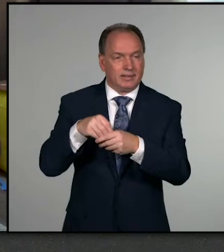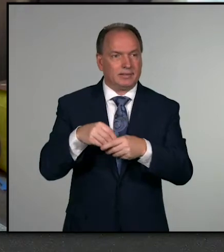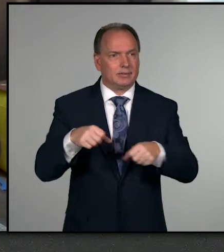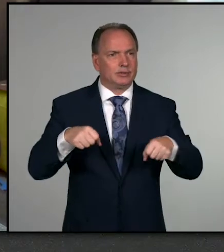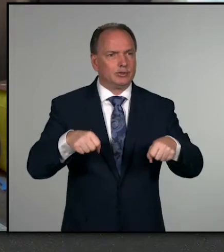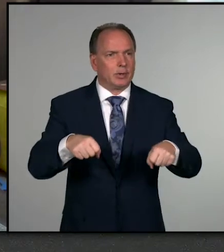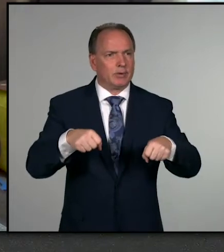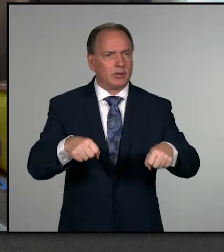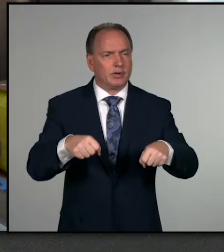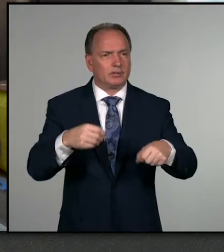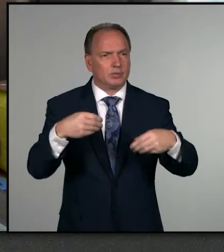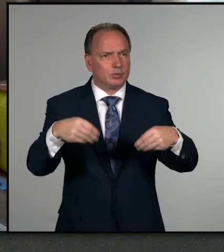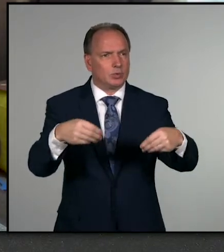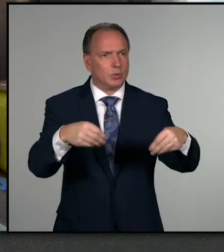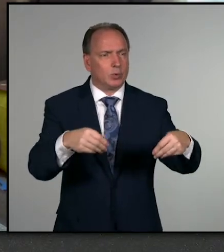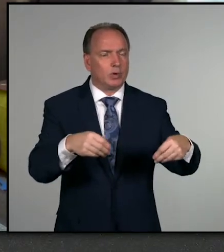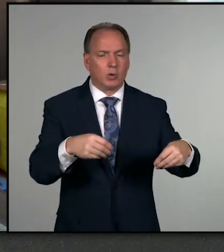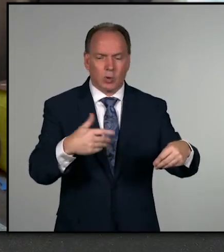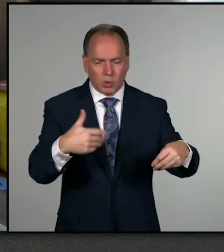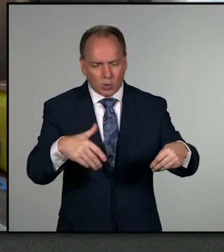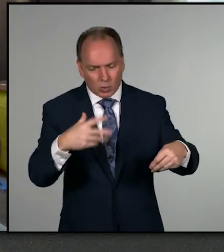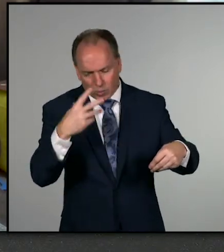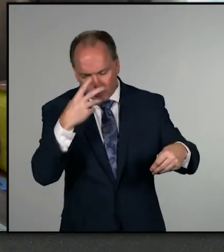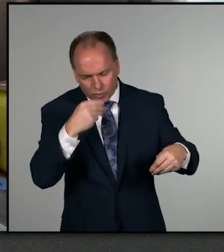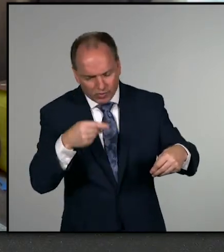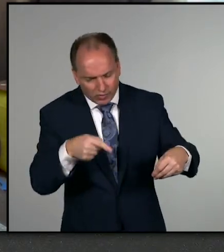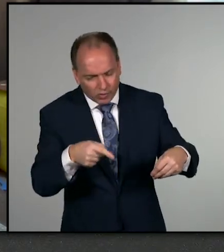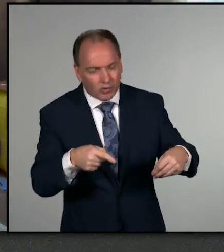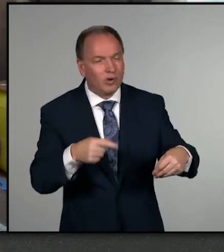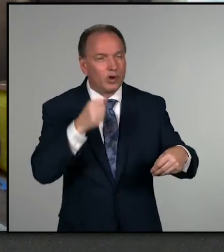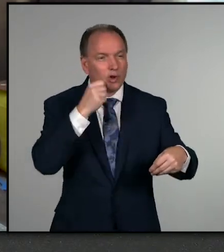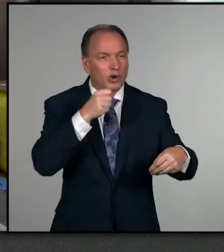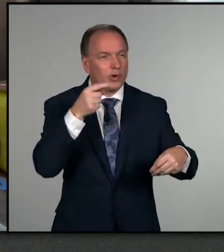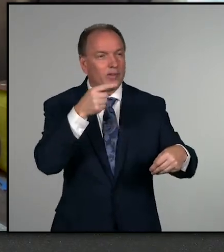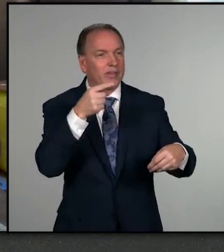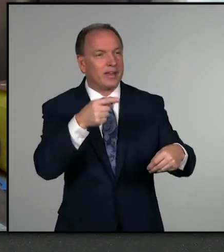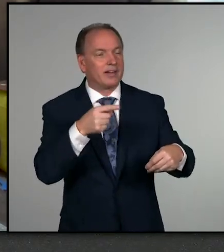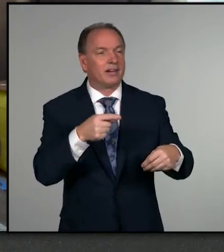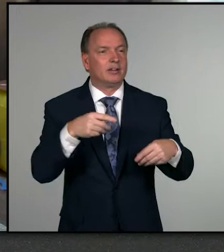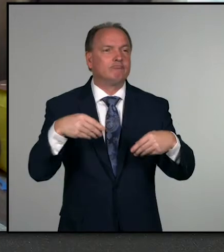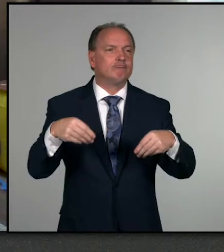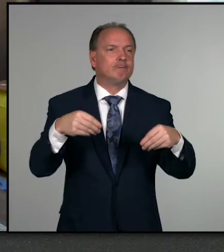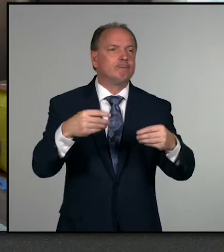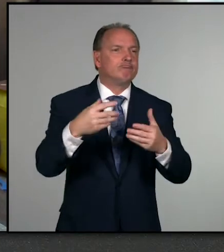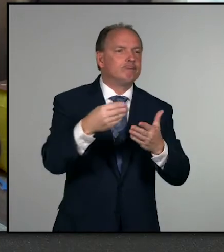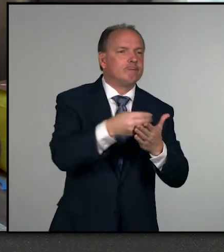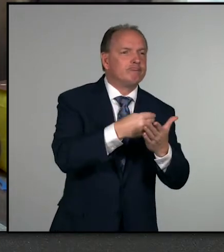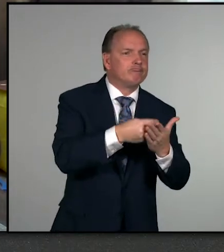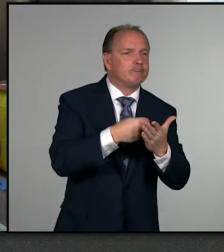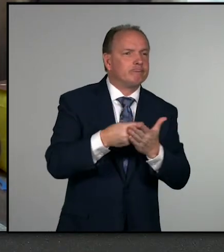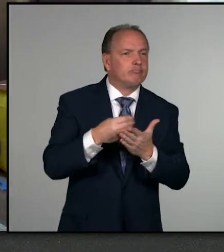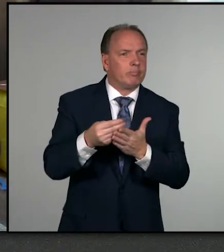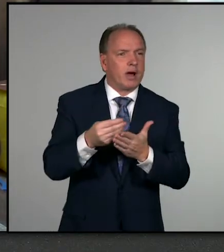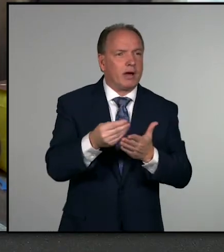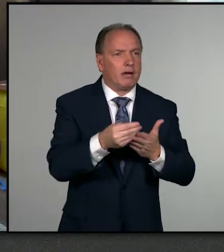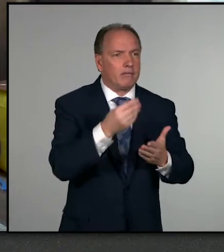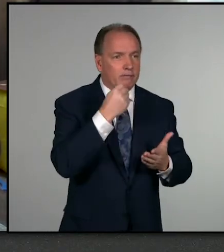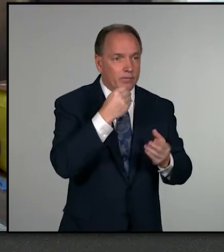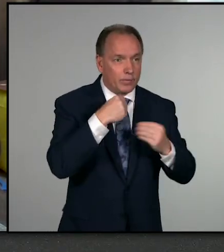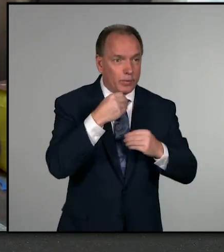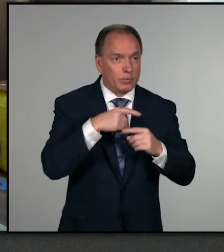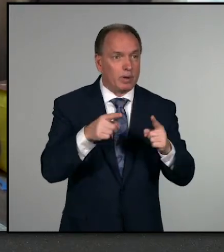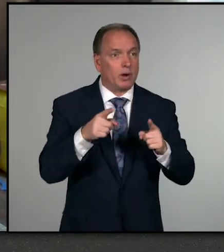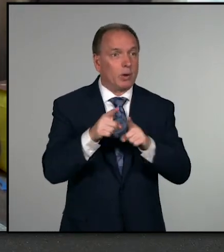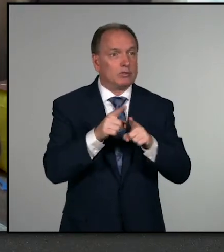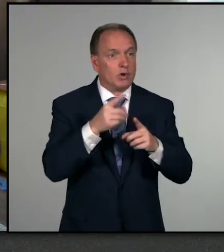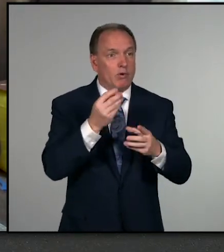great? So the girl is going to the grocery store and she's actually getting some foods, but she's getting things for her